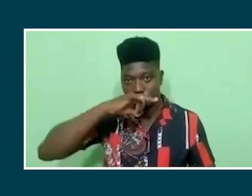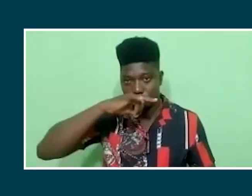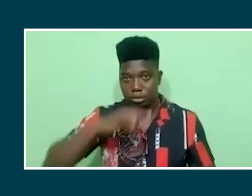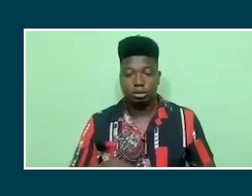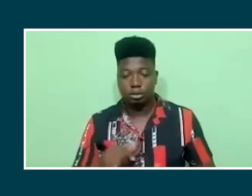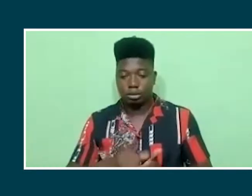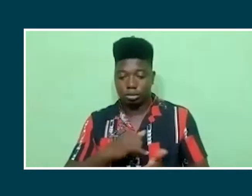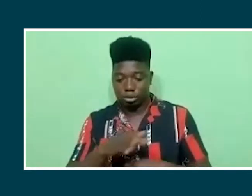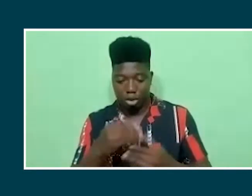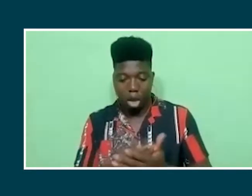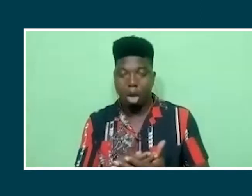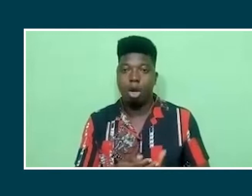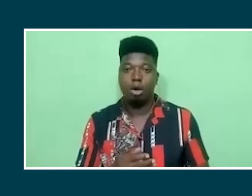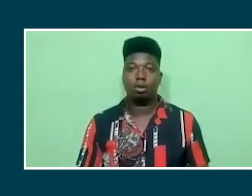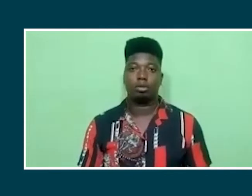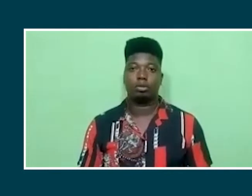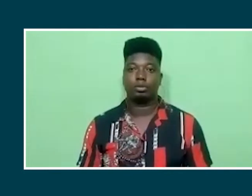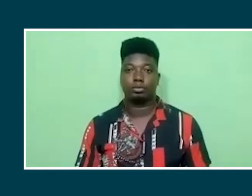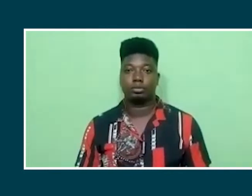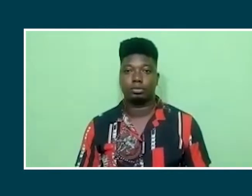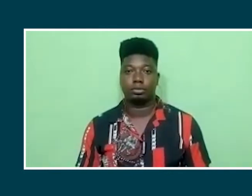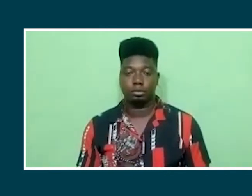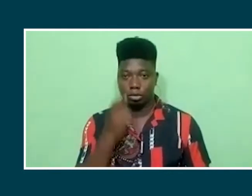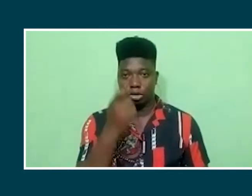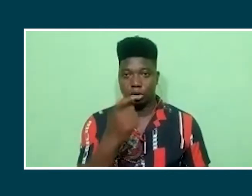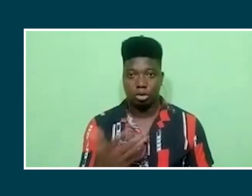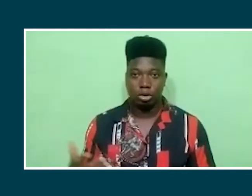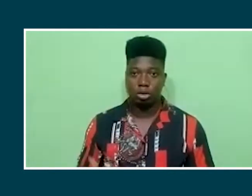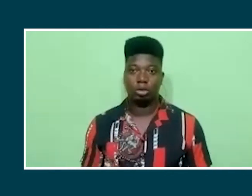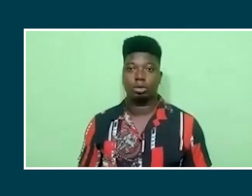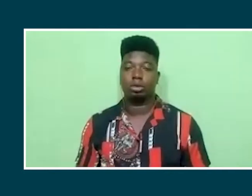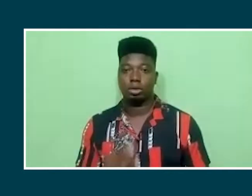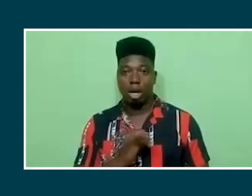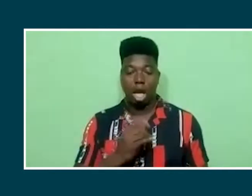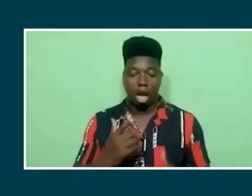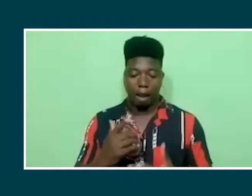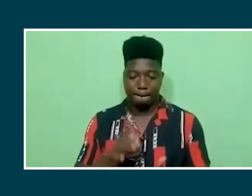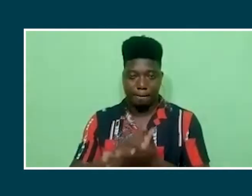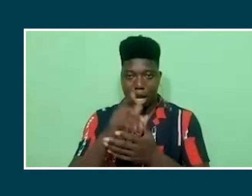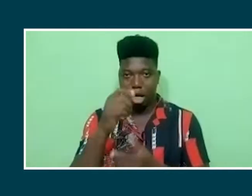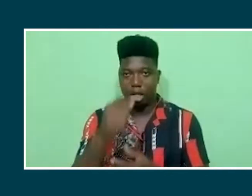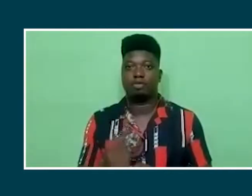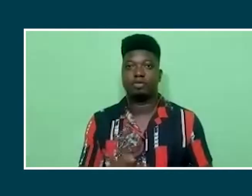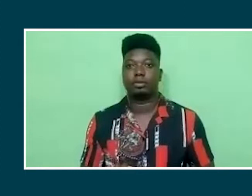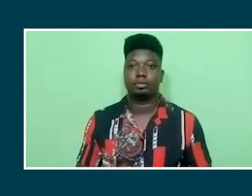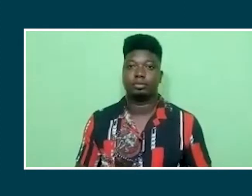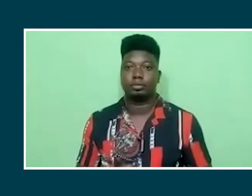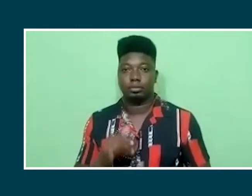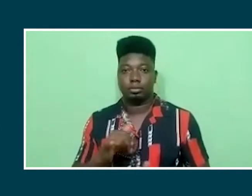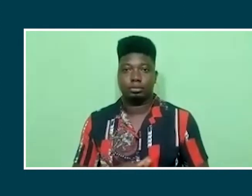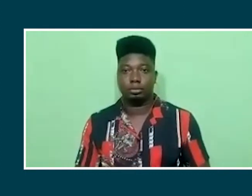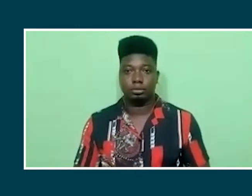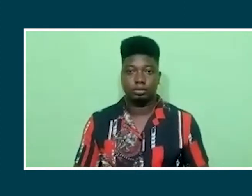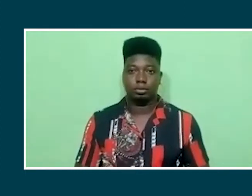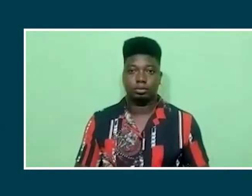But while I had great role models, I believe, that were not advancing toxic masculinity per